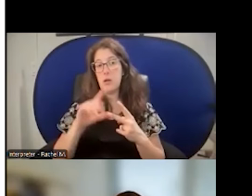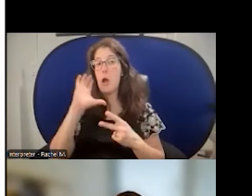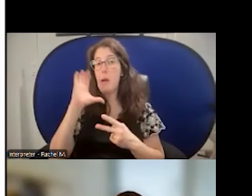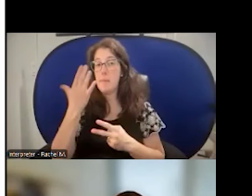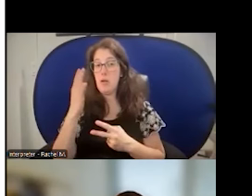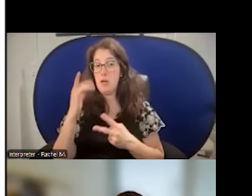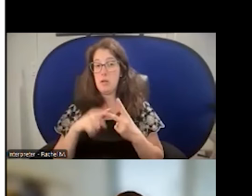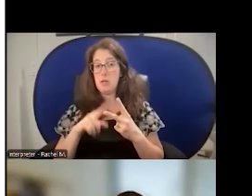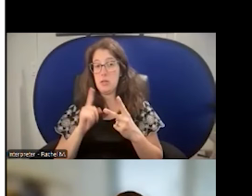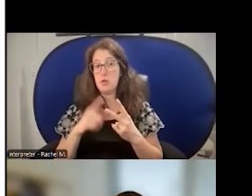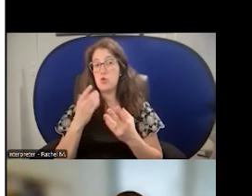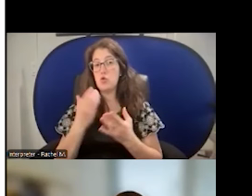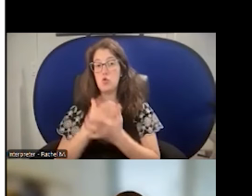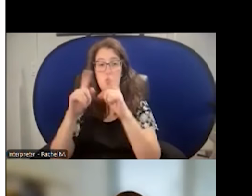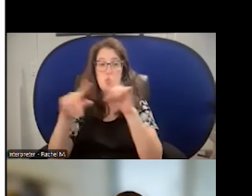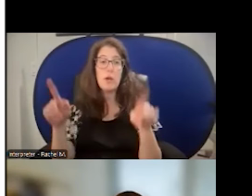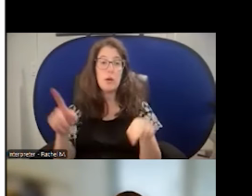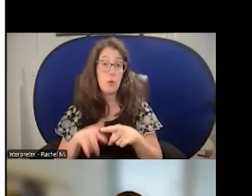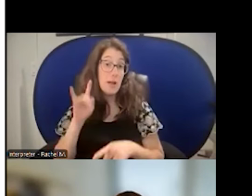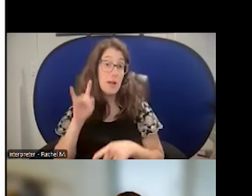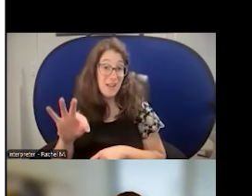you prefer.